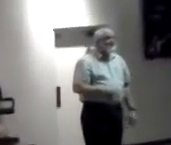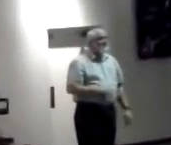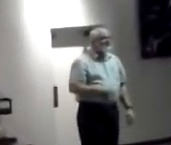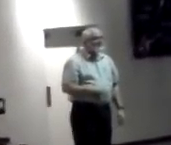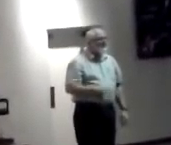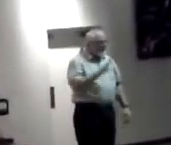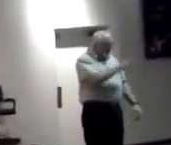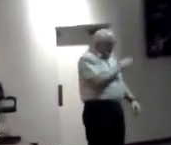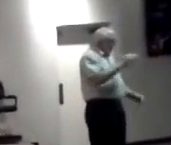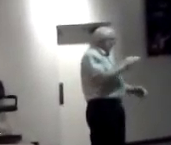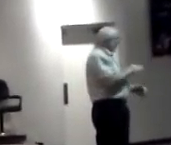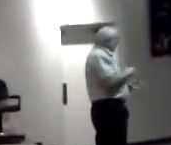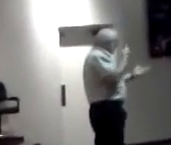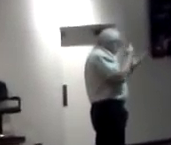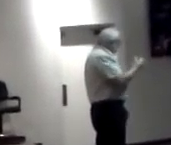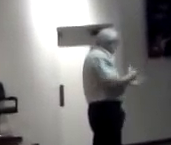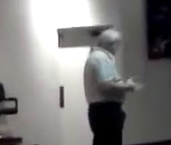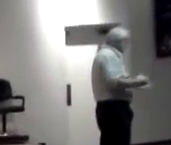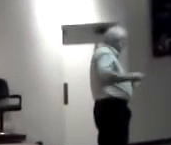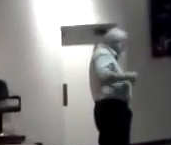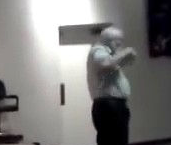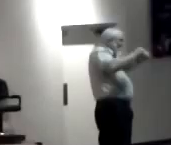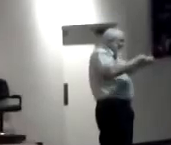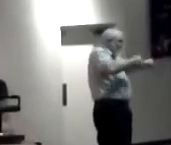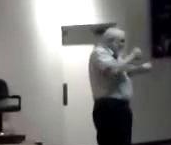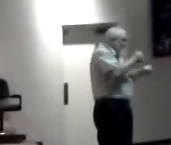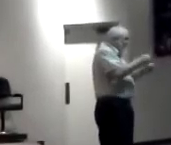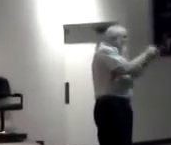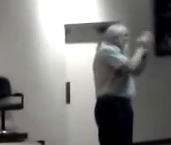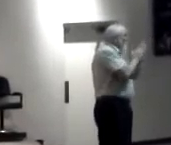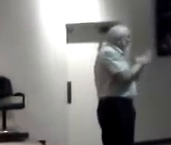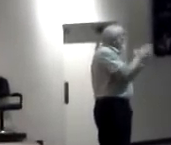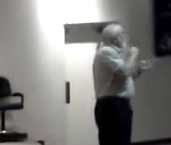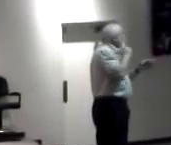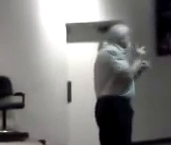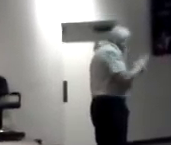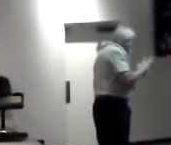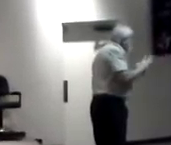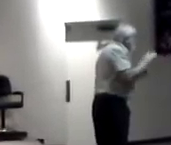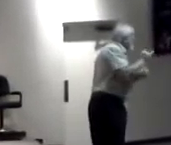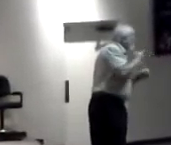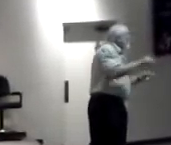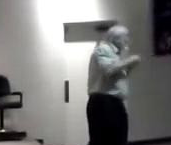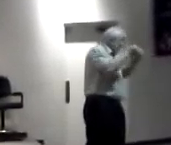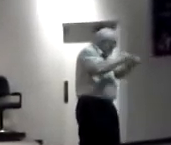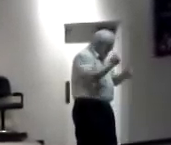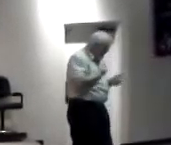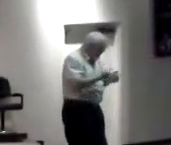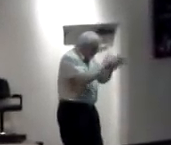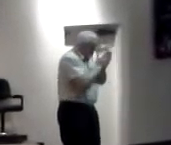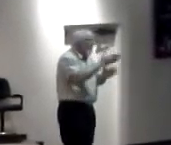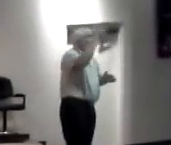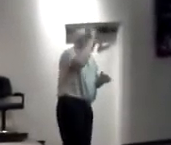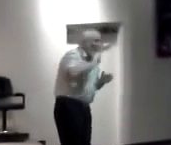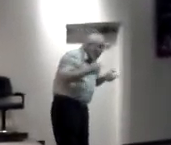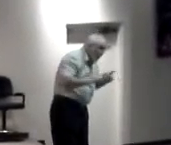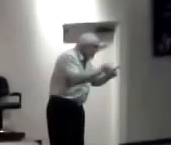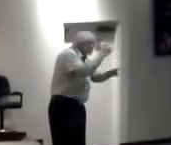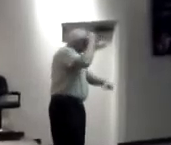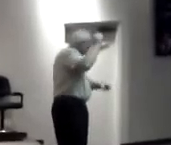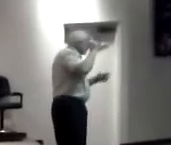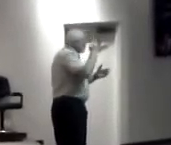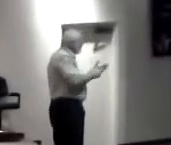Find it. Devote yourself to prayer, because I promise you, if we're devoting ourselves to prayer, God will let you know